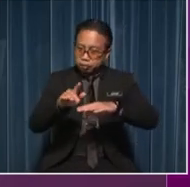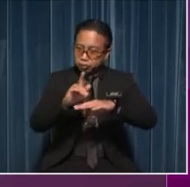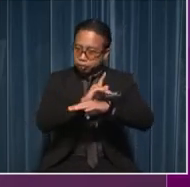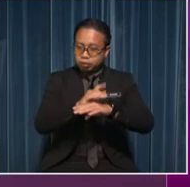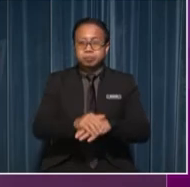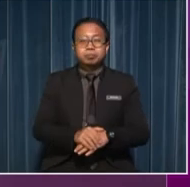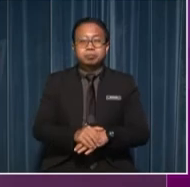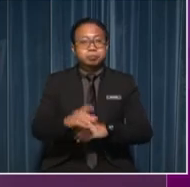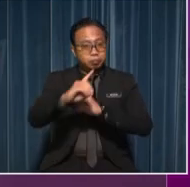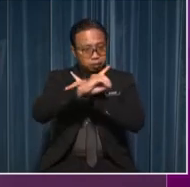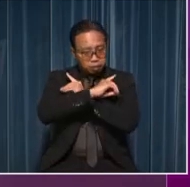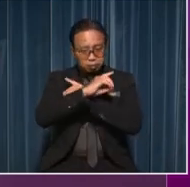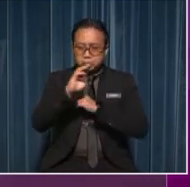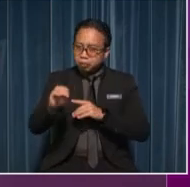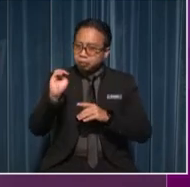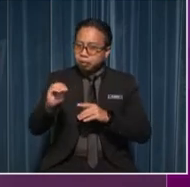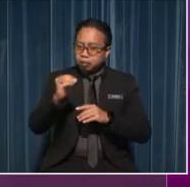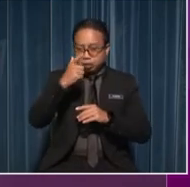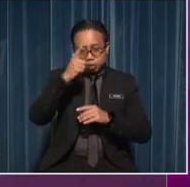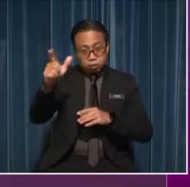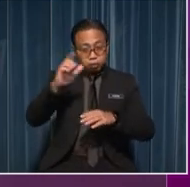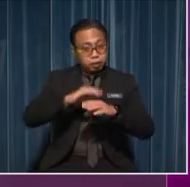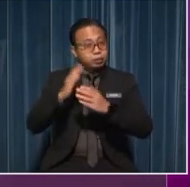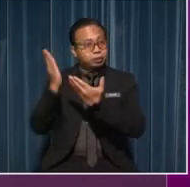Dear pupils, please look at the screen.